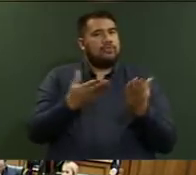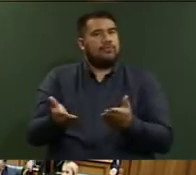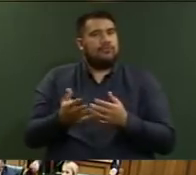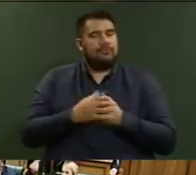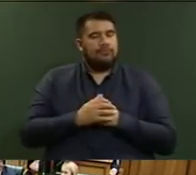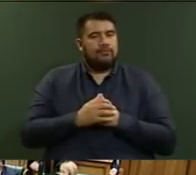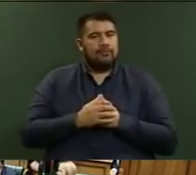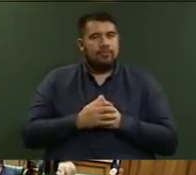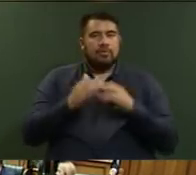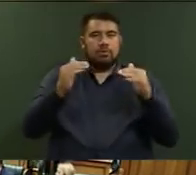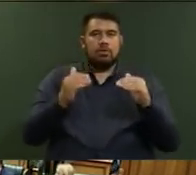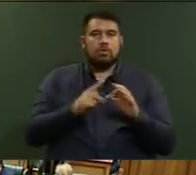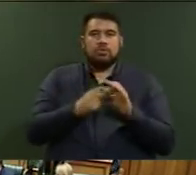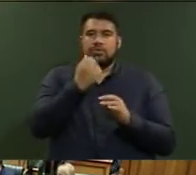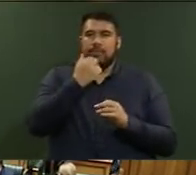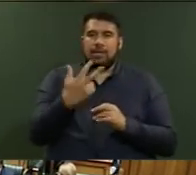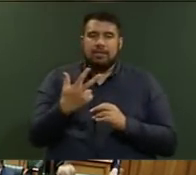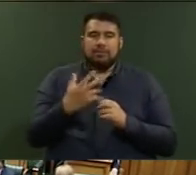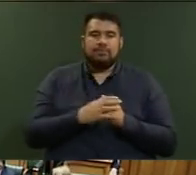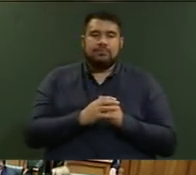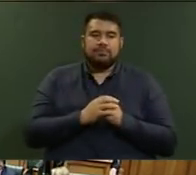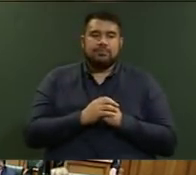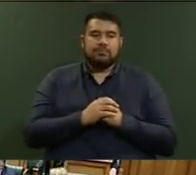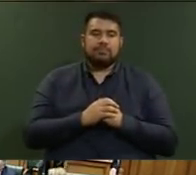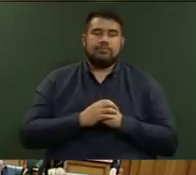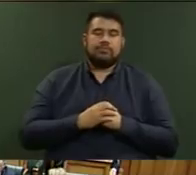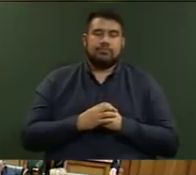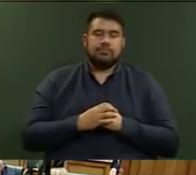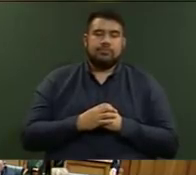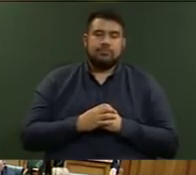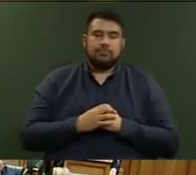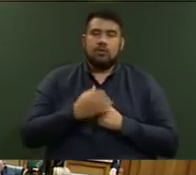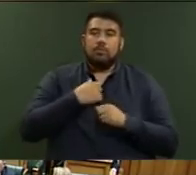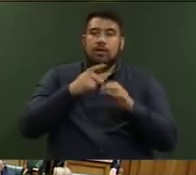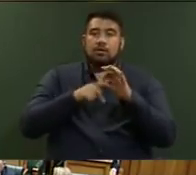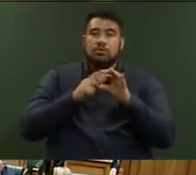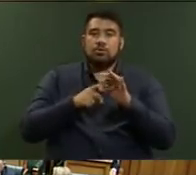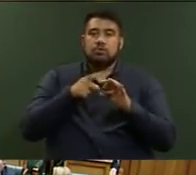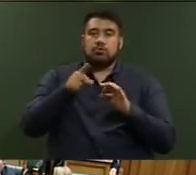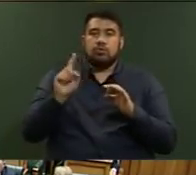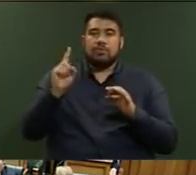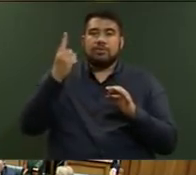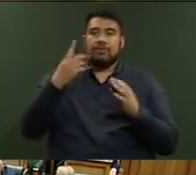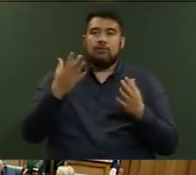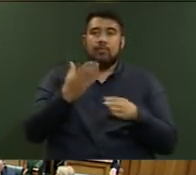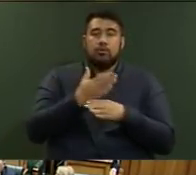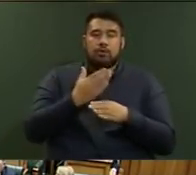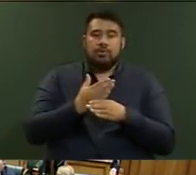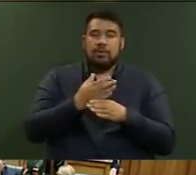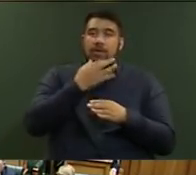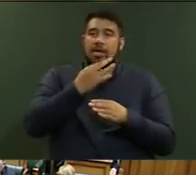Question number 8, Lawrence Yule. Thank you, Mr Speaker. My question is to the Minister of Employment and